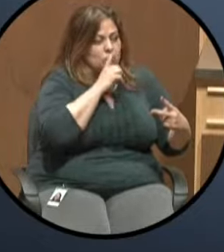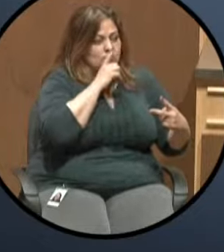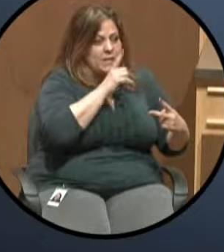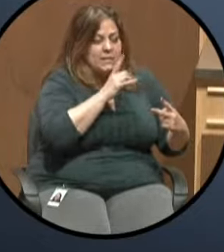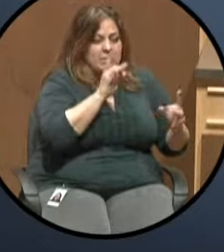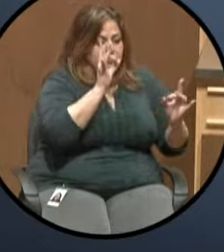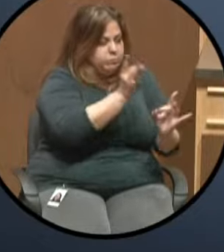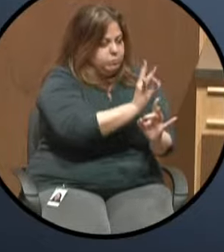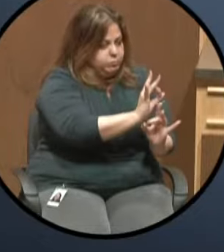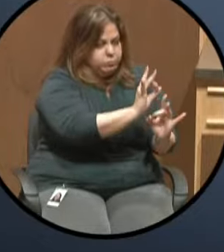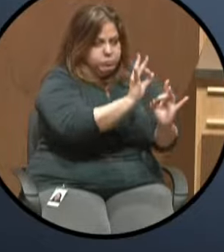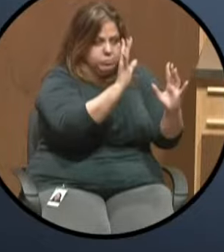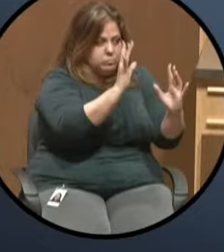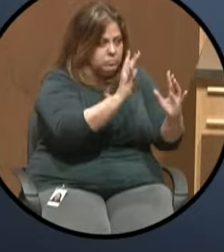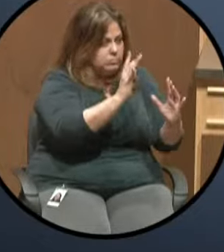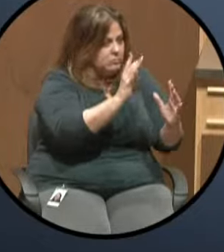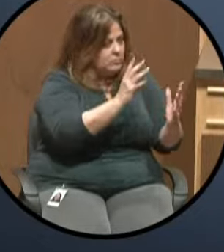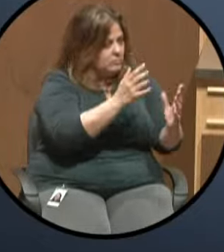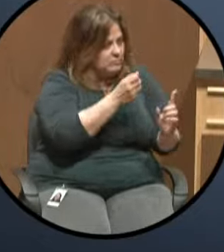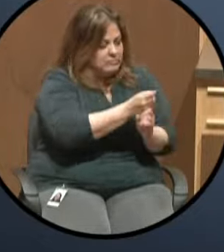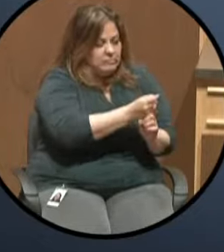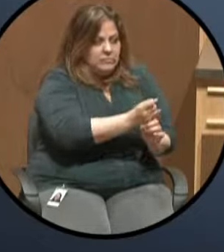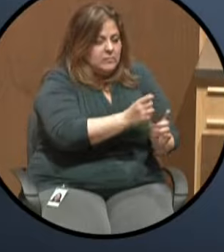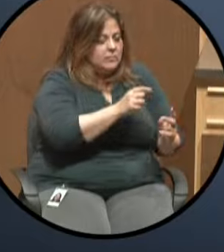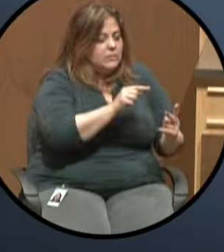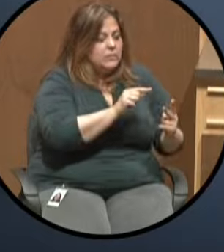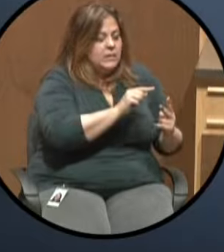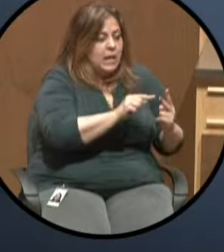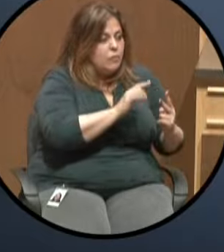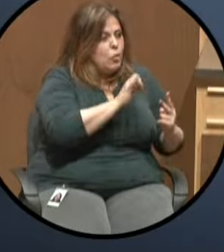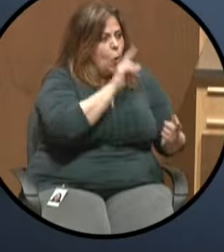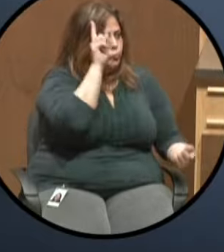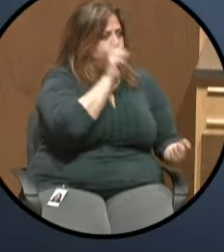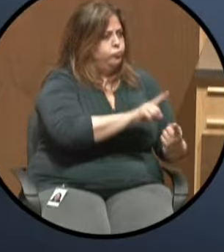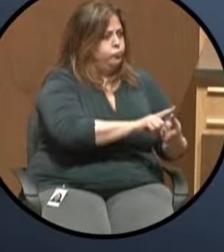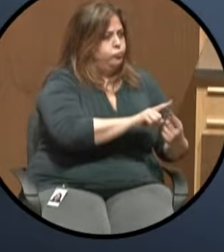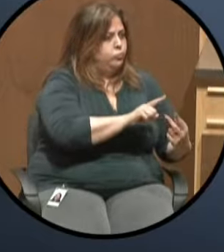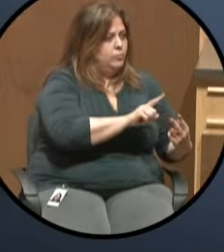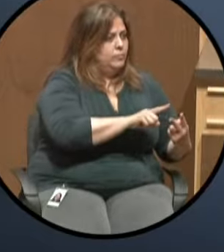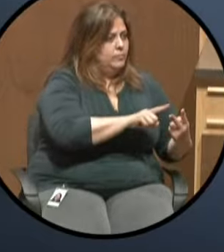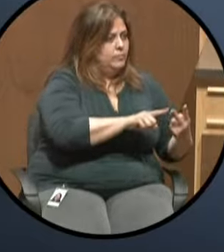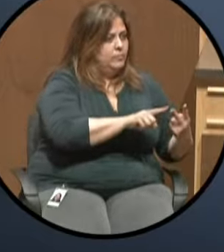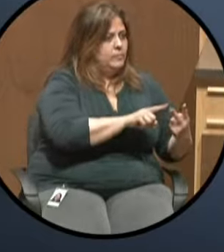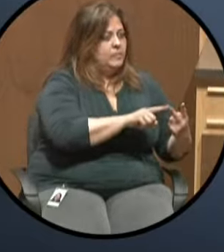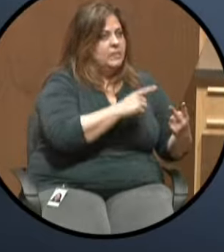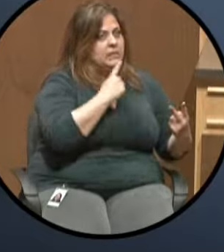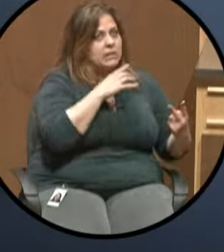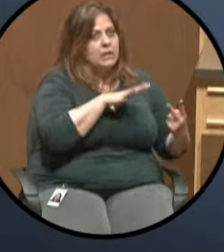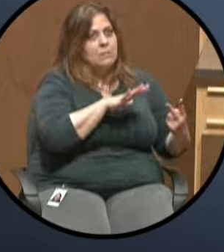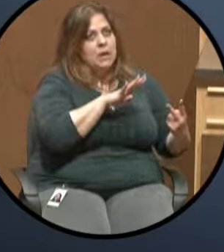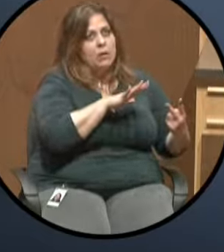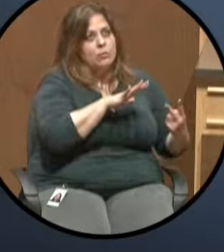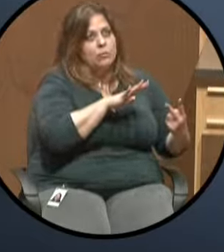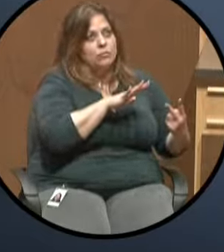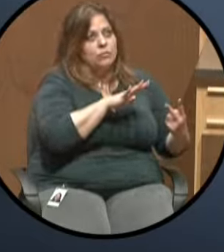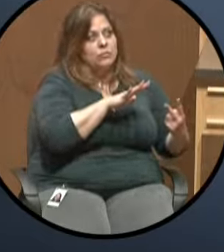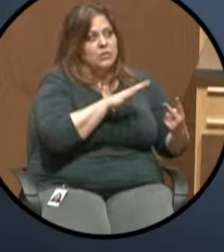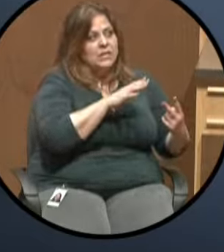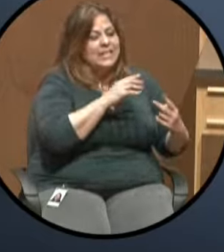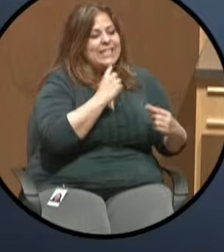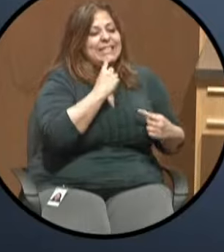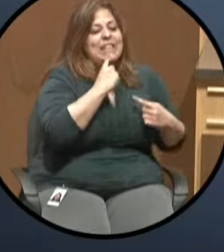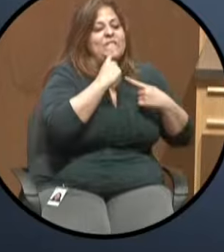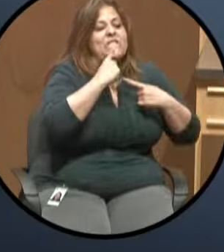related to COVID-19. So the initial data was all around, could we reduce the risk of